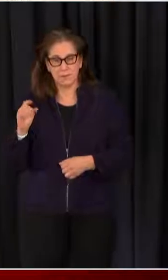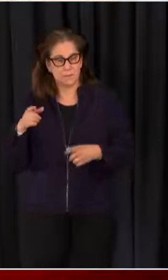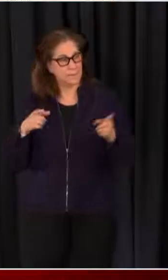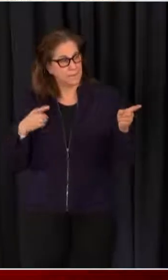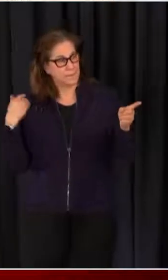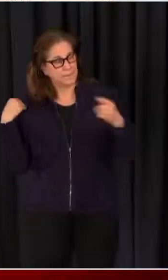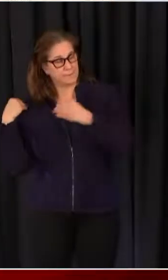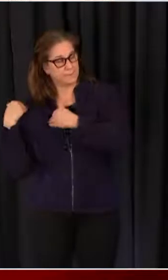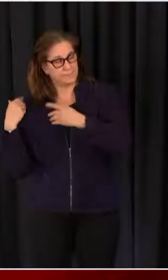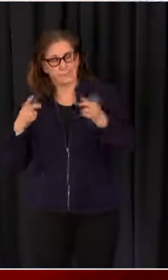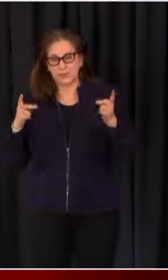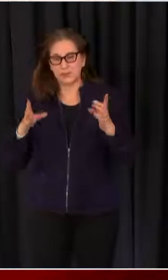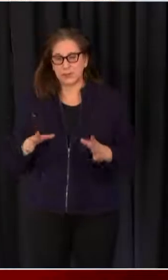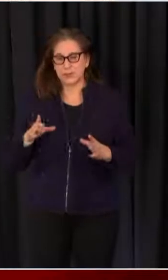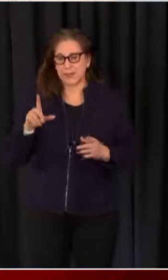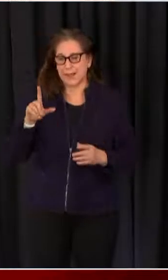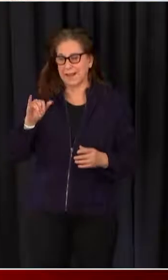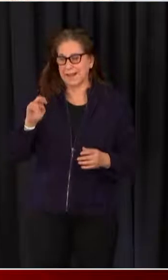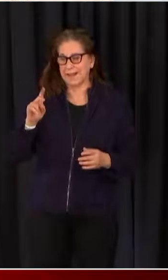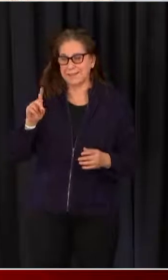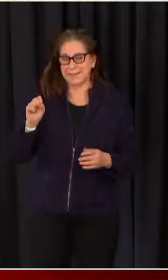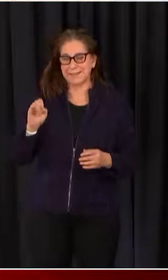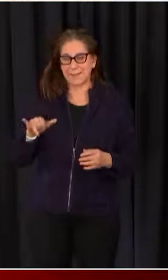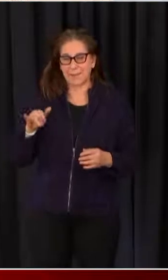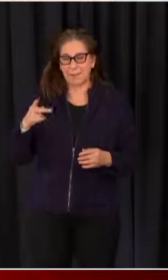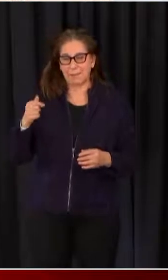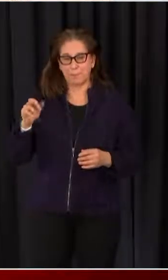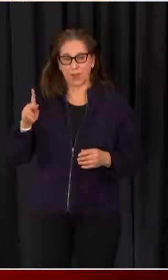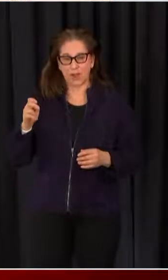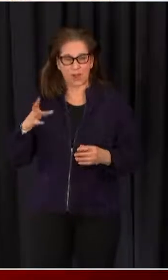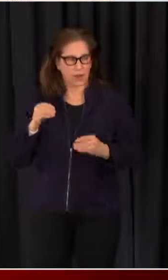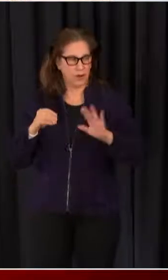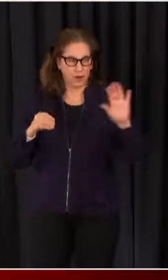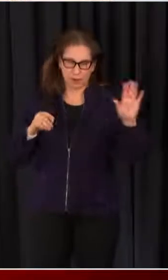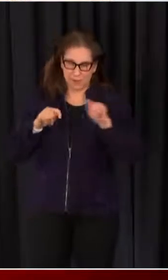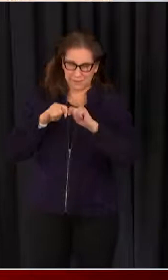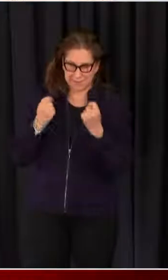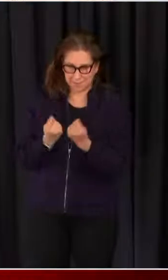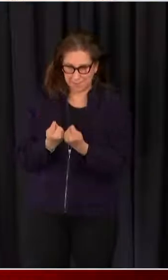vendor who was able to perform.